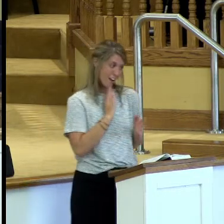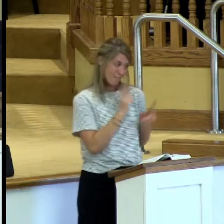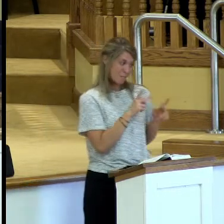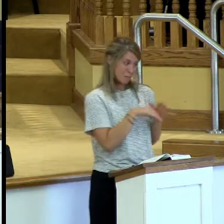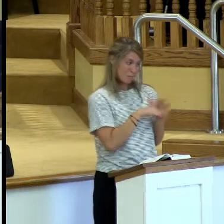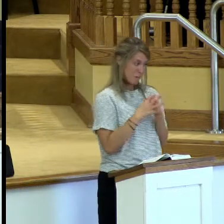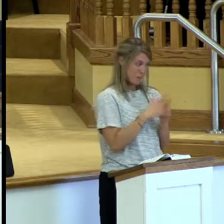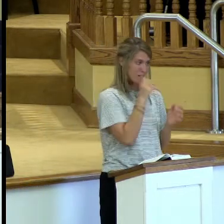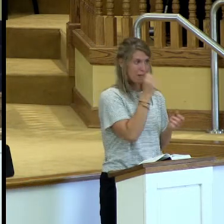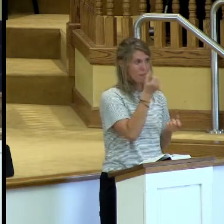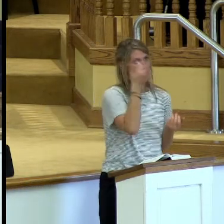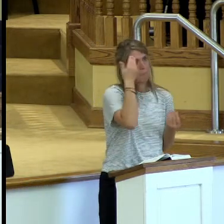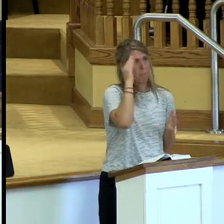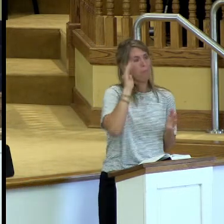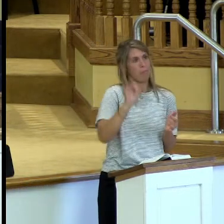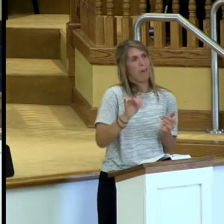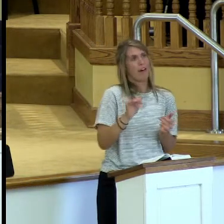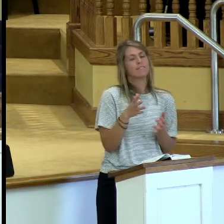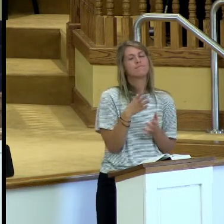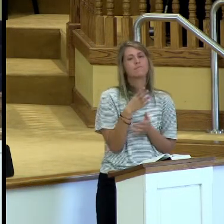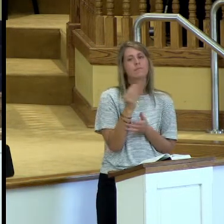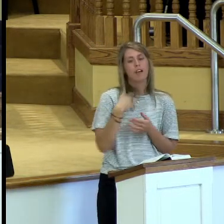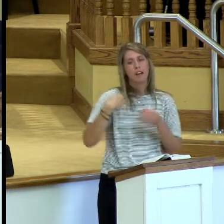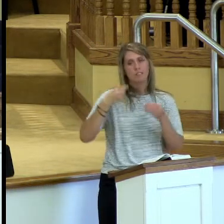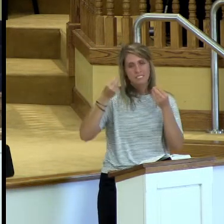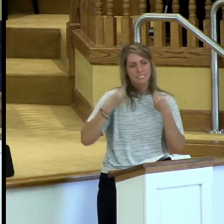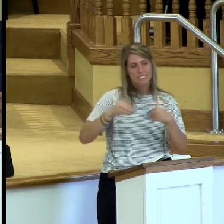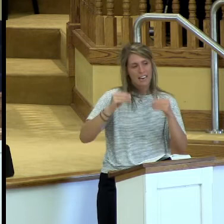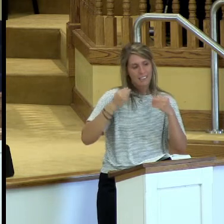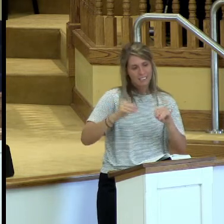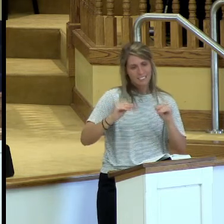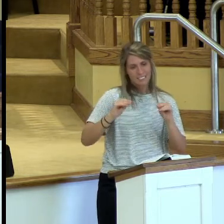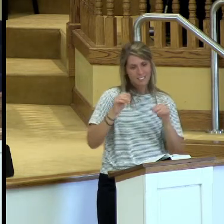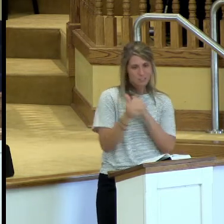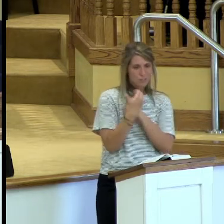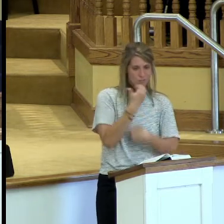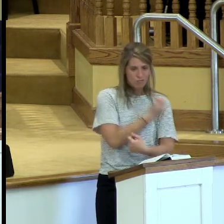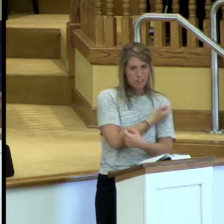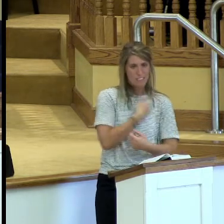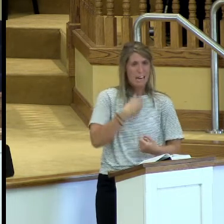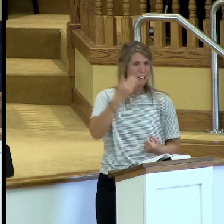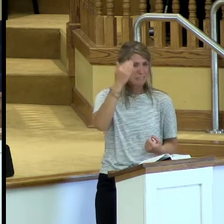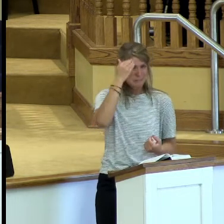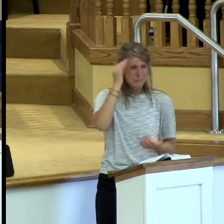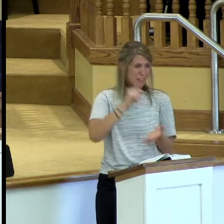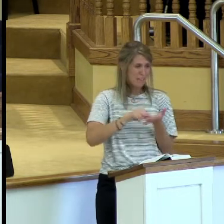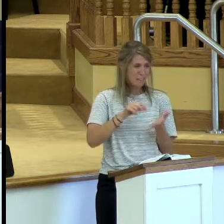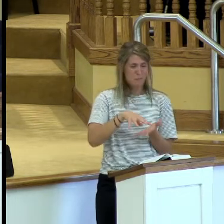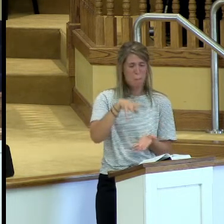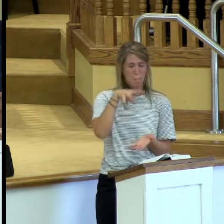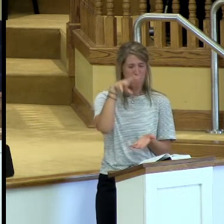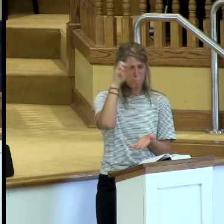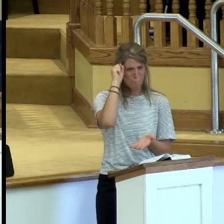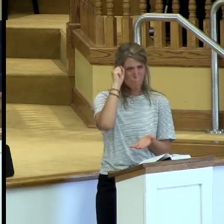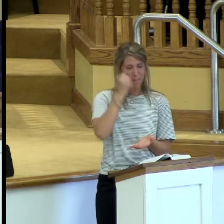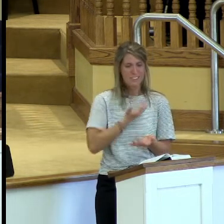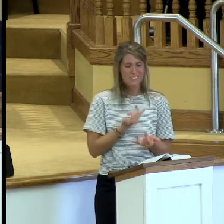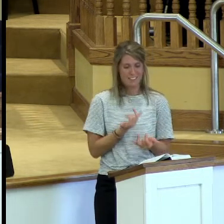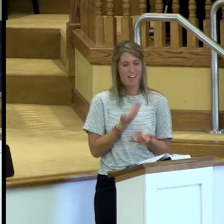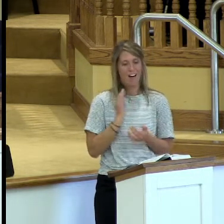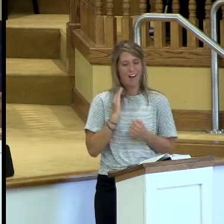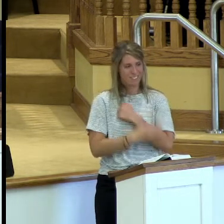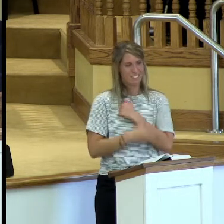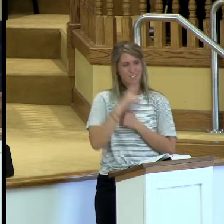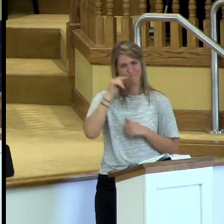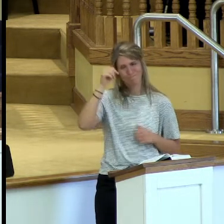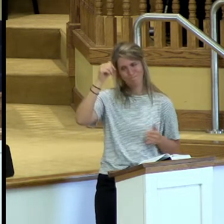song. When I was selling drugs, doing drugs, partying, I knew John 3:16 verbatim. Our country's gone